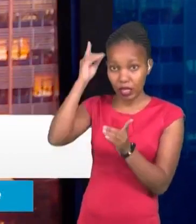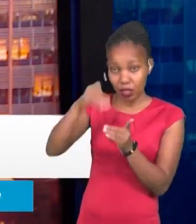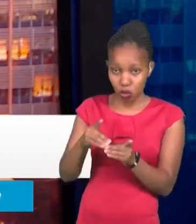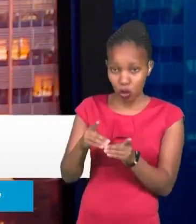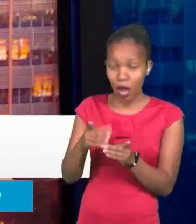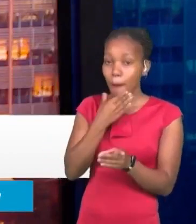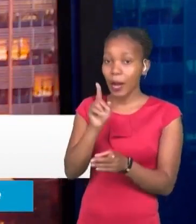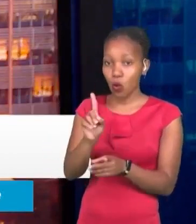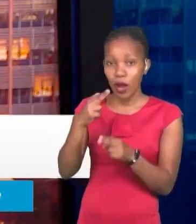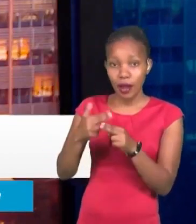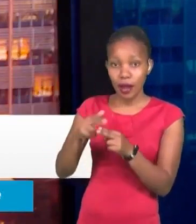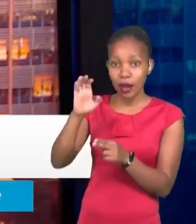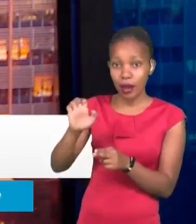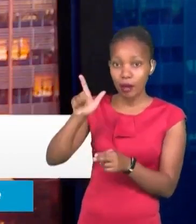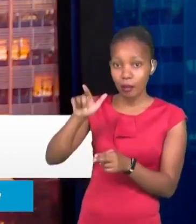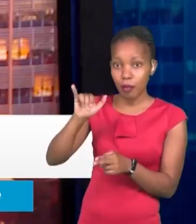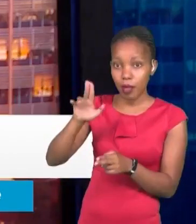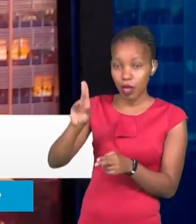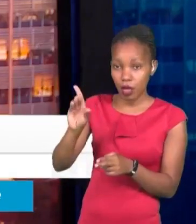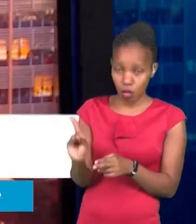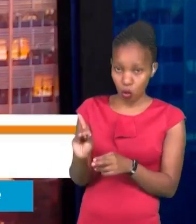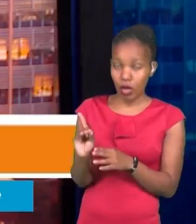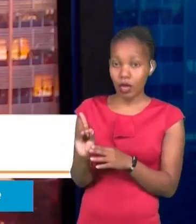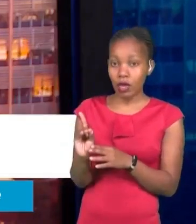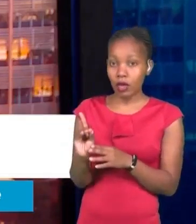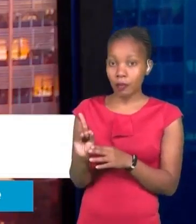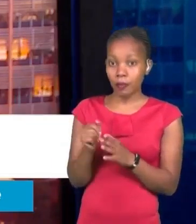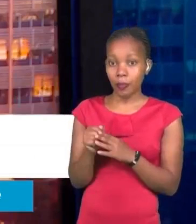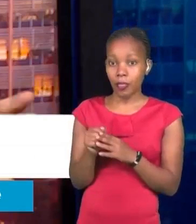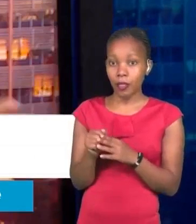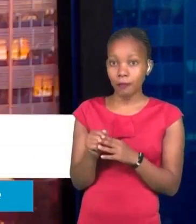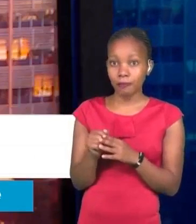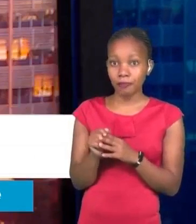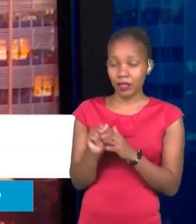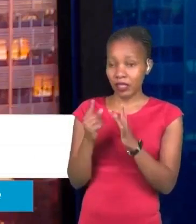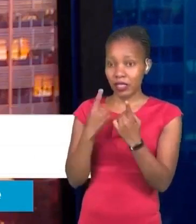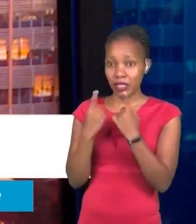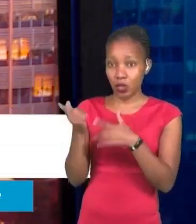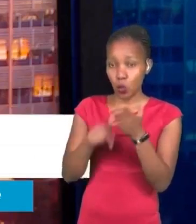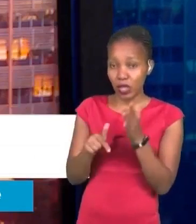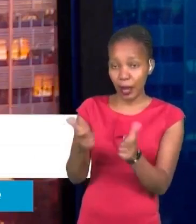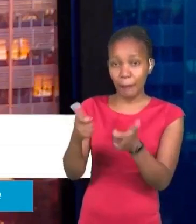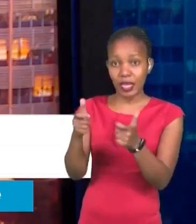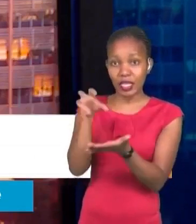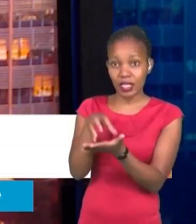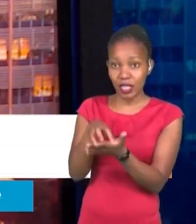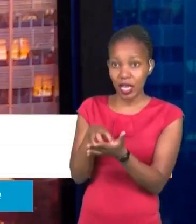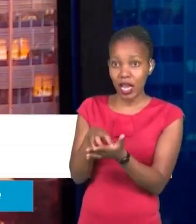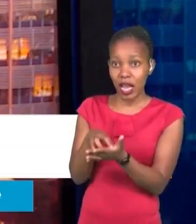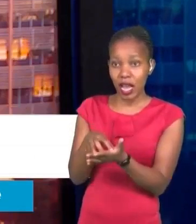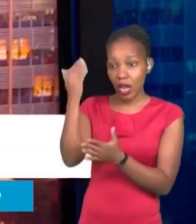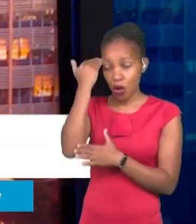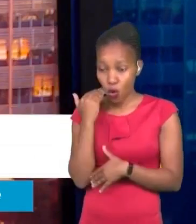Waweru against the Republic, where it was said in the media that the Court of Appeal